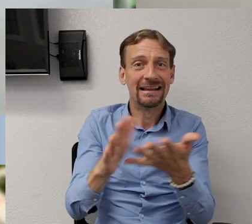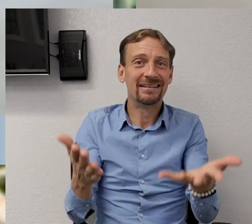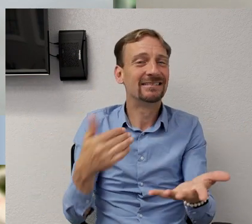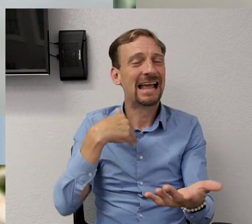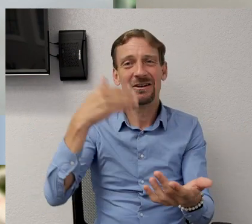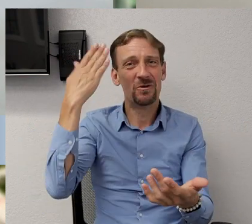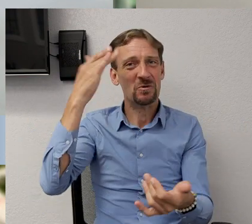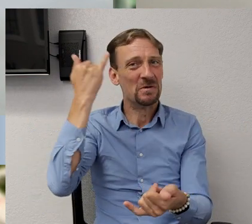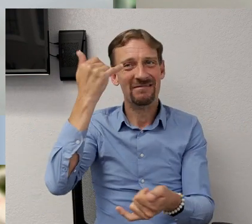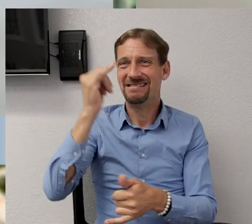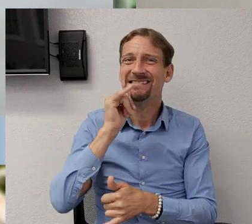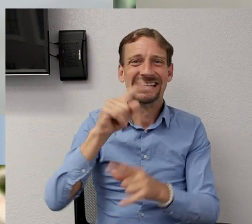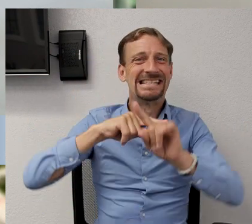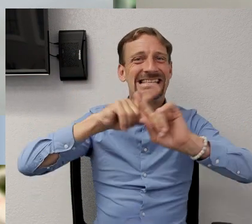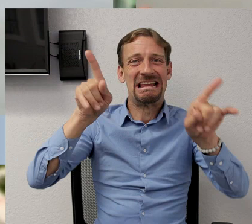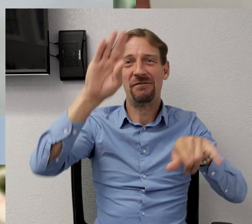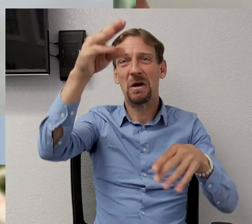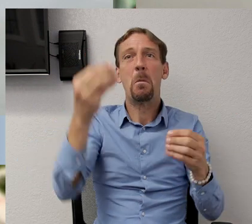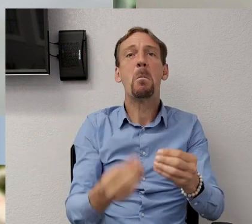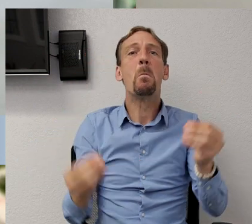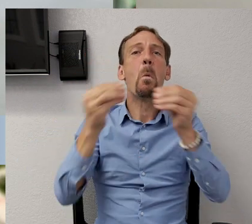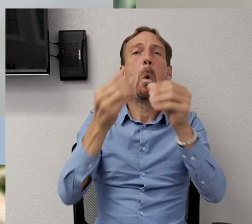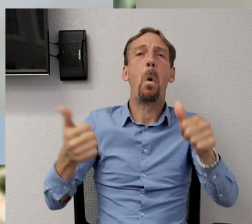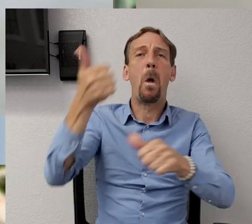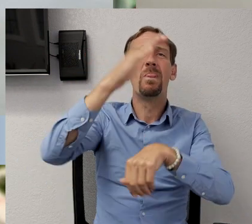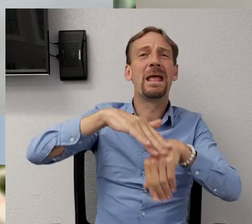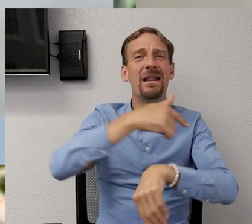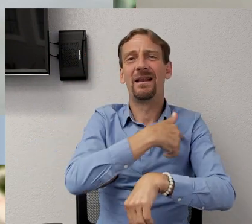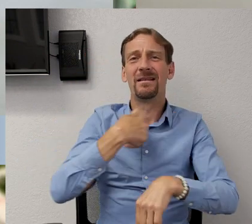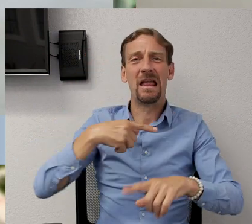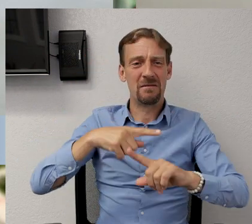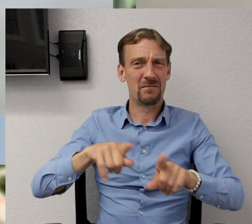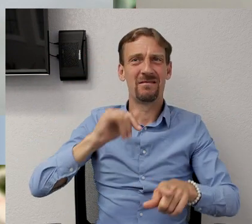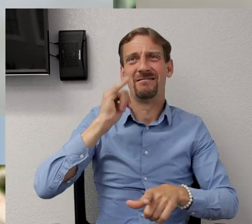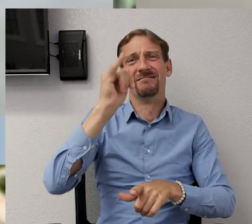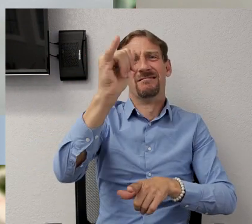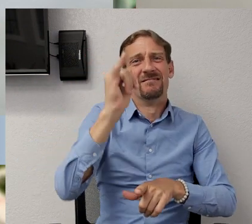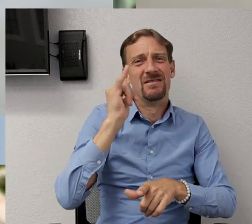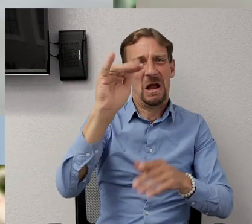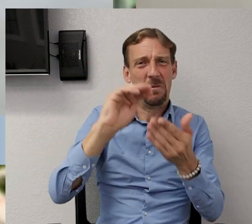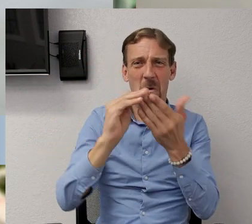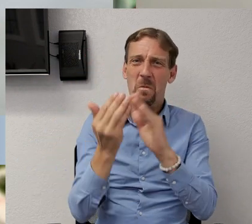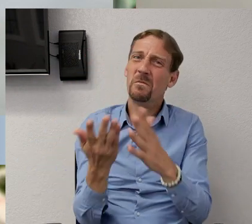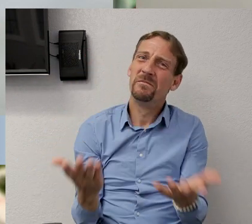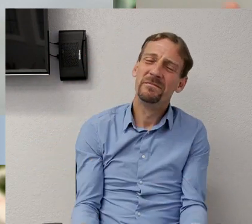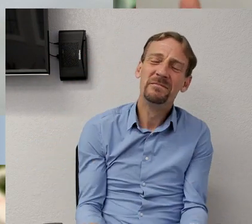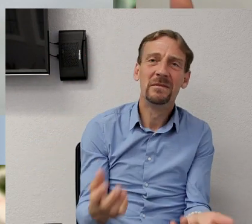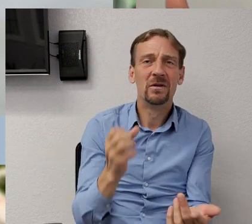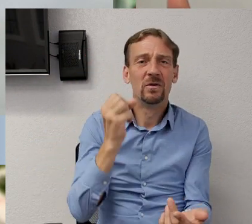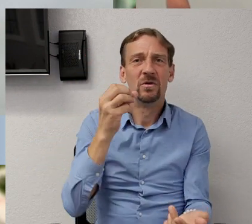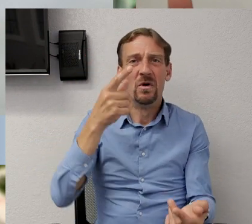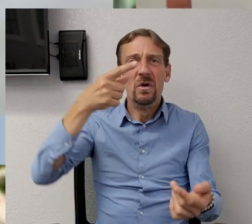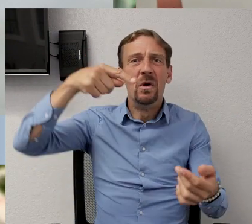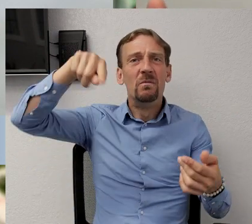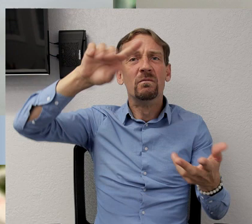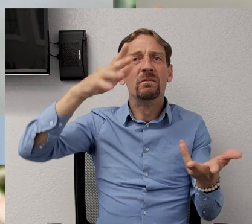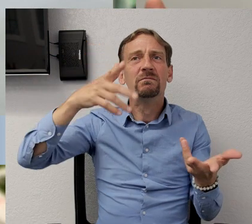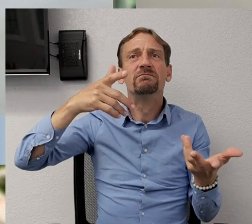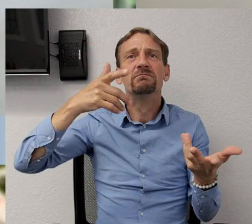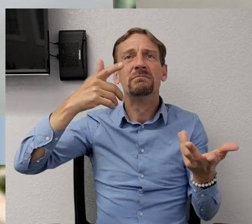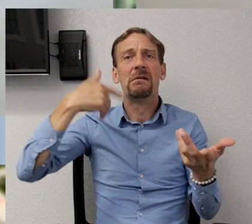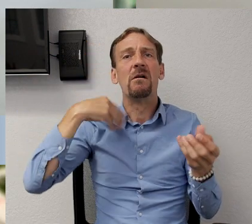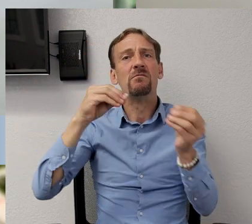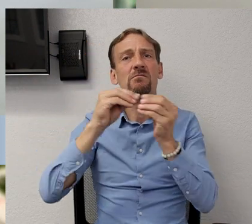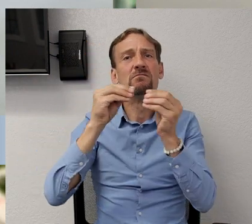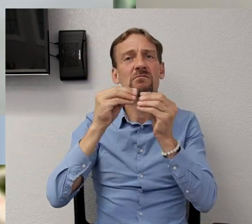think, the Central Valley community, very similar to our community, so it's hard. And they have, they have